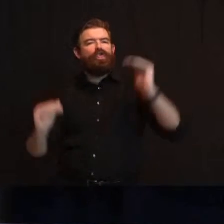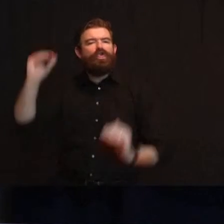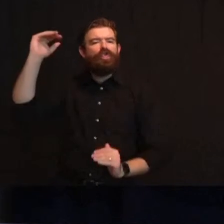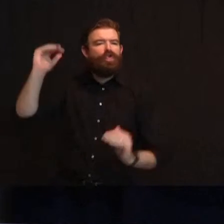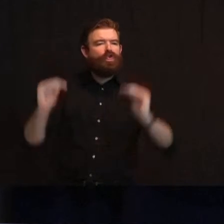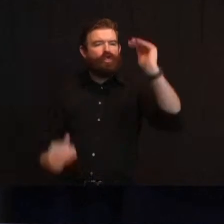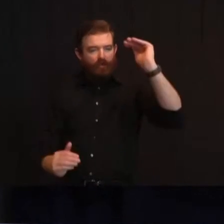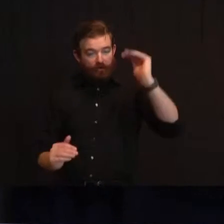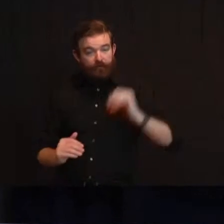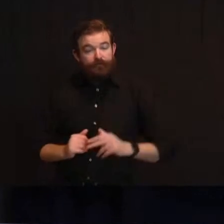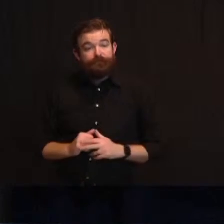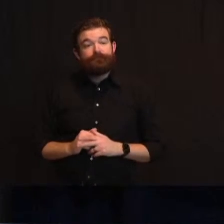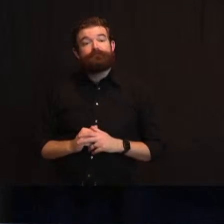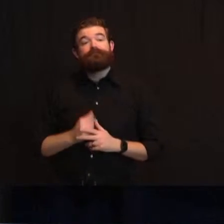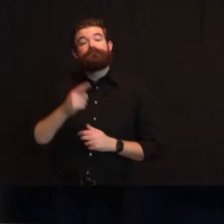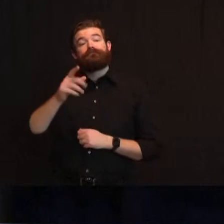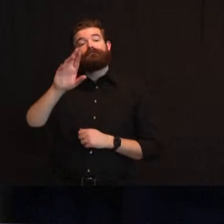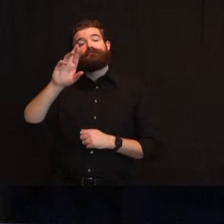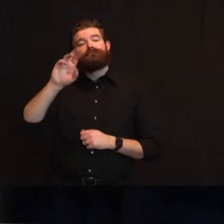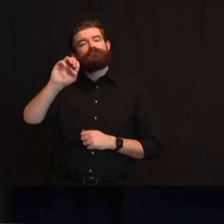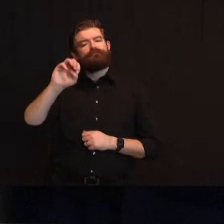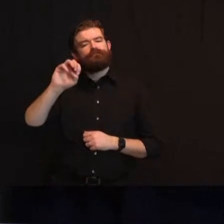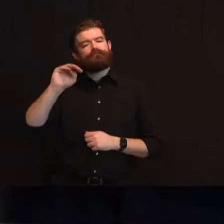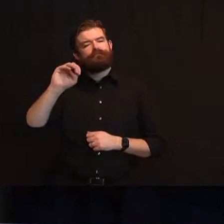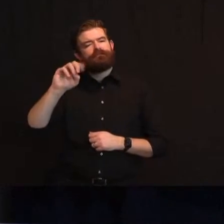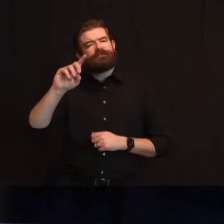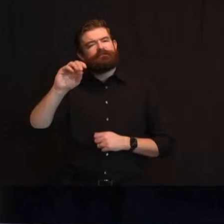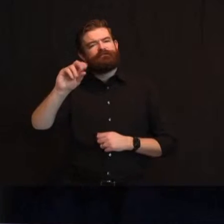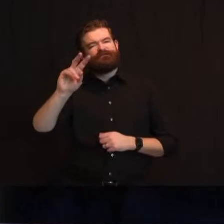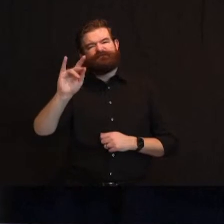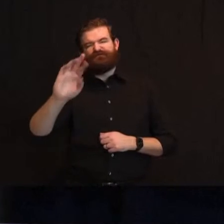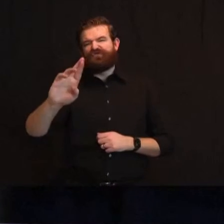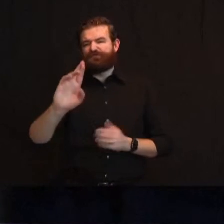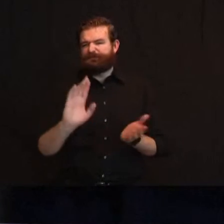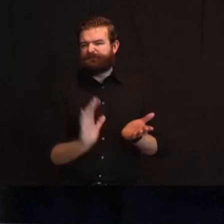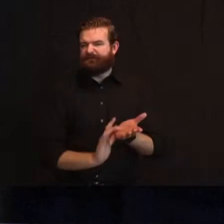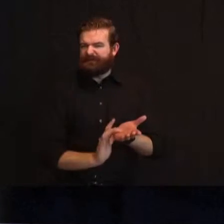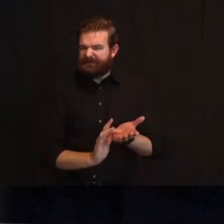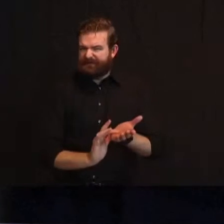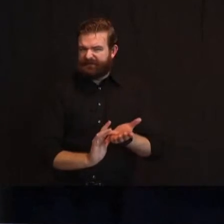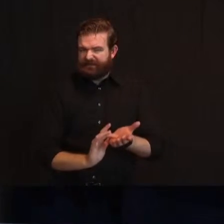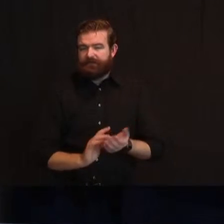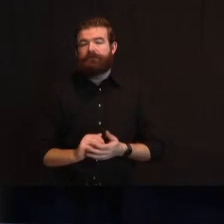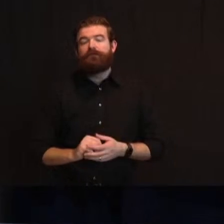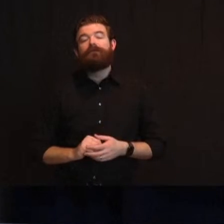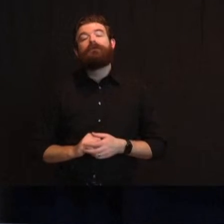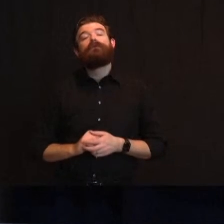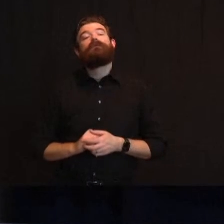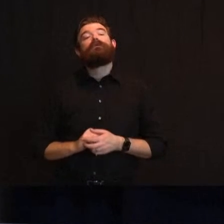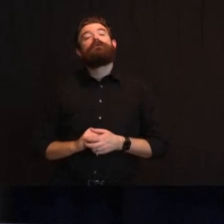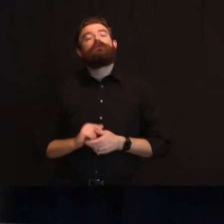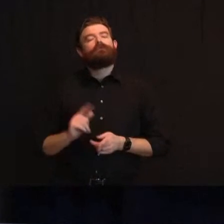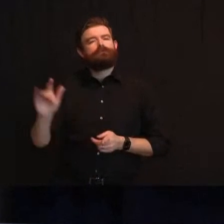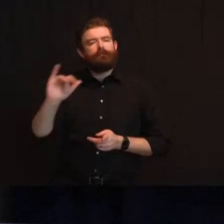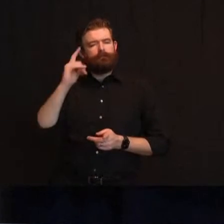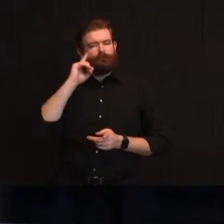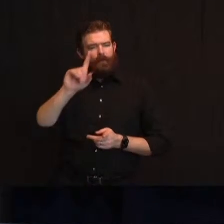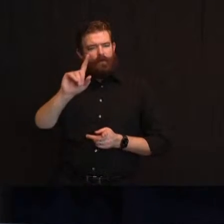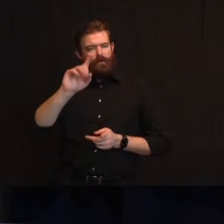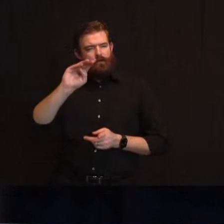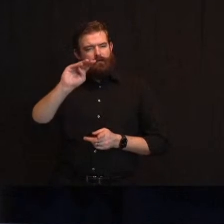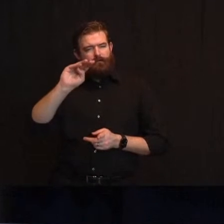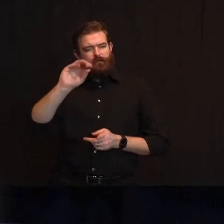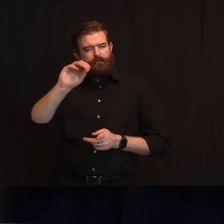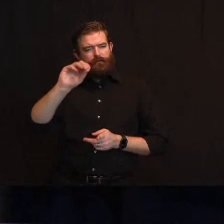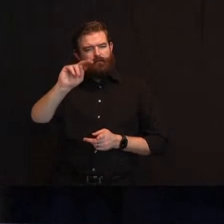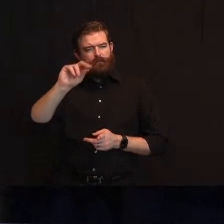that has worked very, very well, and they are doing the same for the monoclonal antibodies. The monoclonal antibodies is a whole